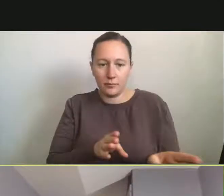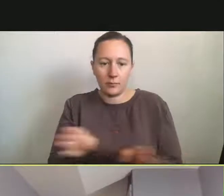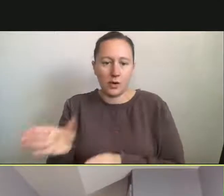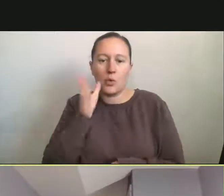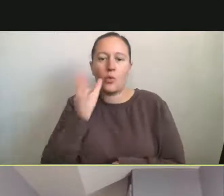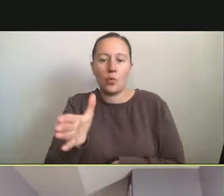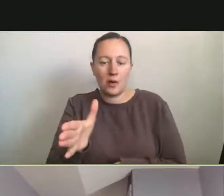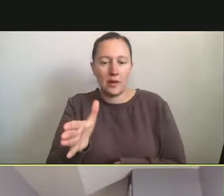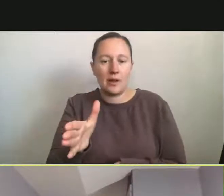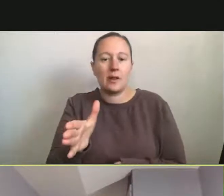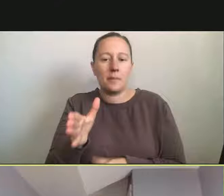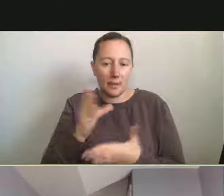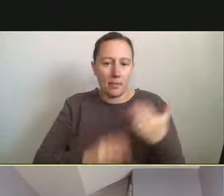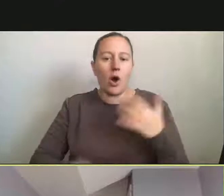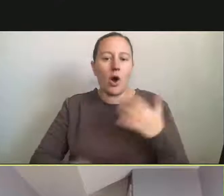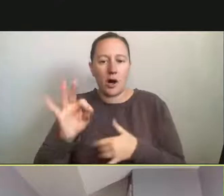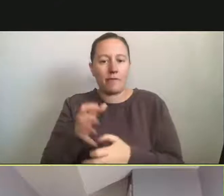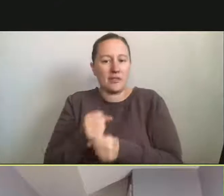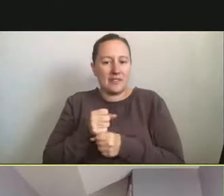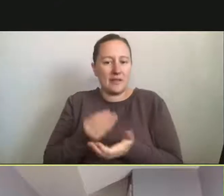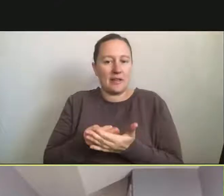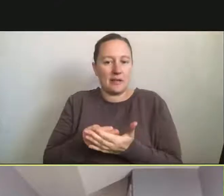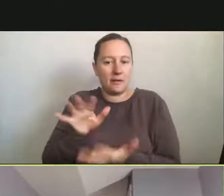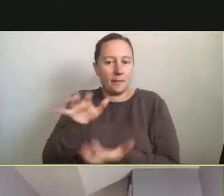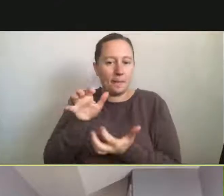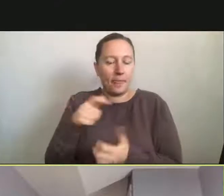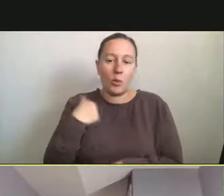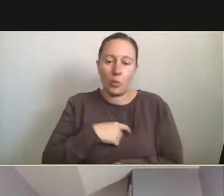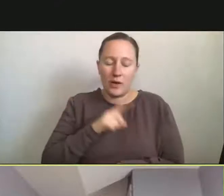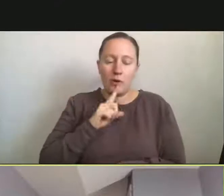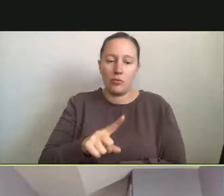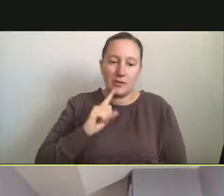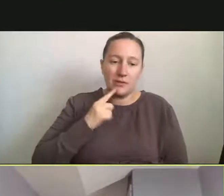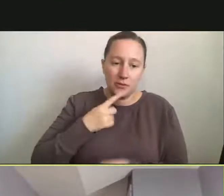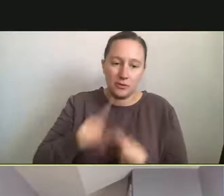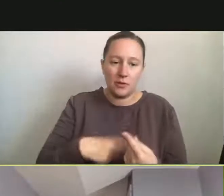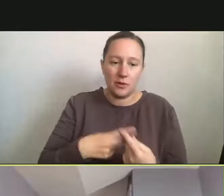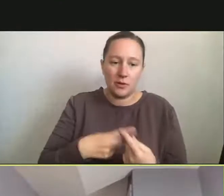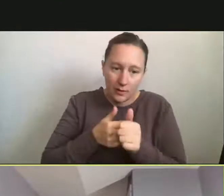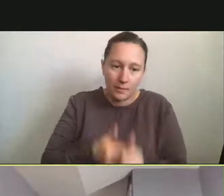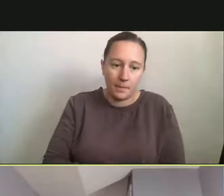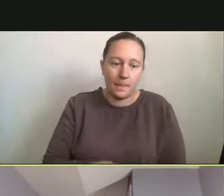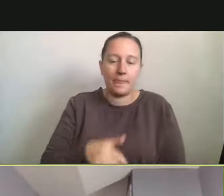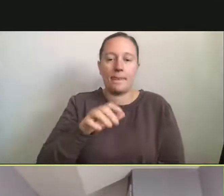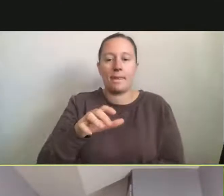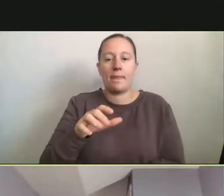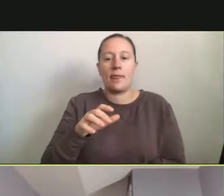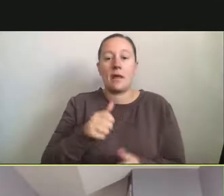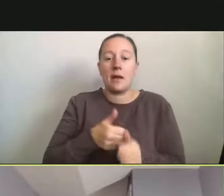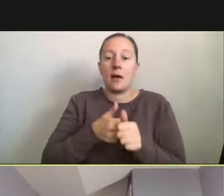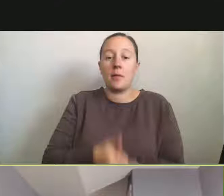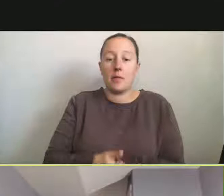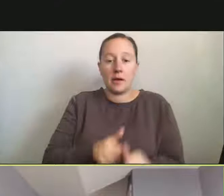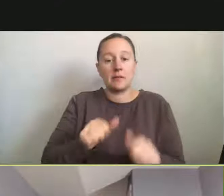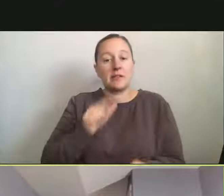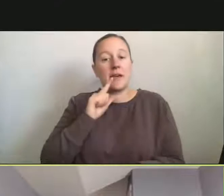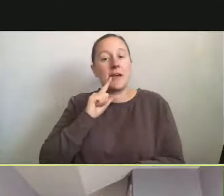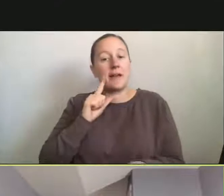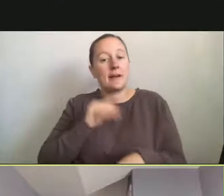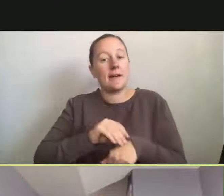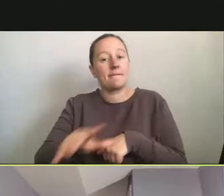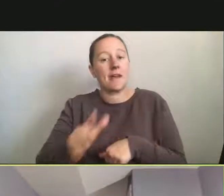term and condition of award. And we're serious about compliance, and the policy states that compliance can affect future funding decisions.